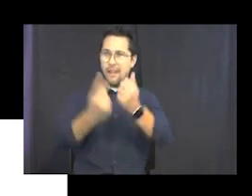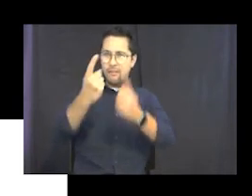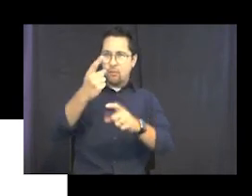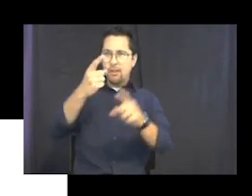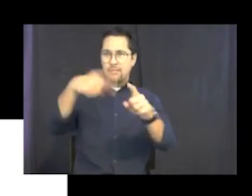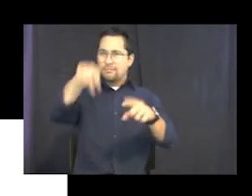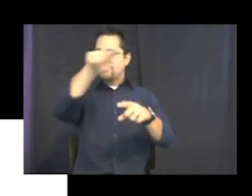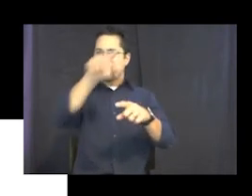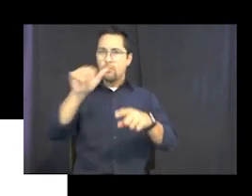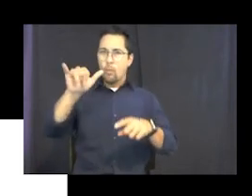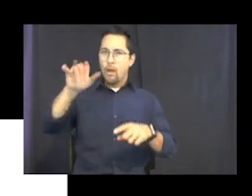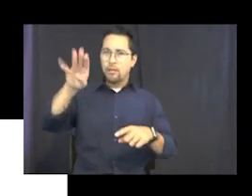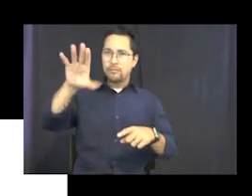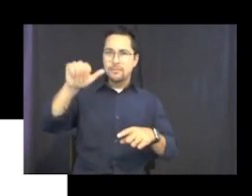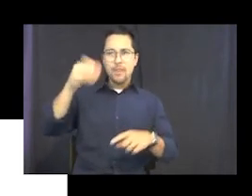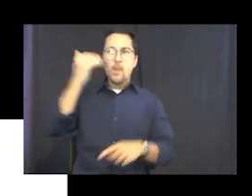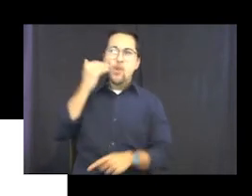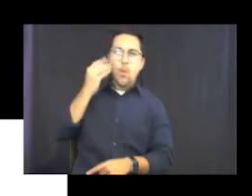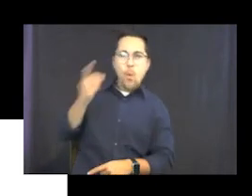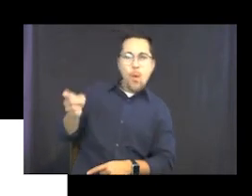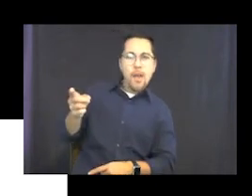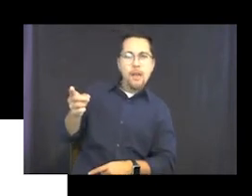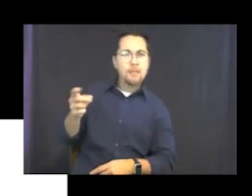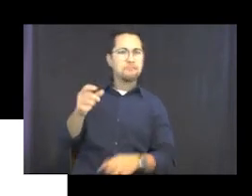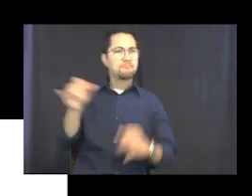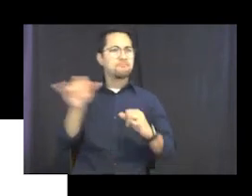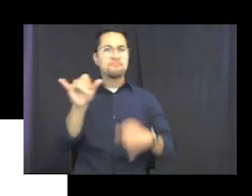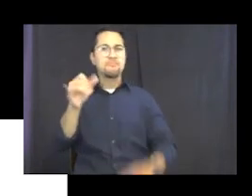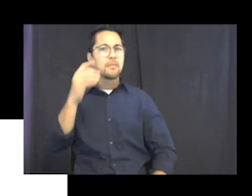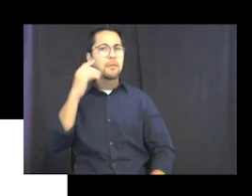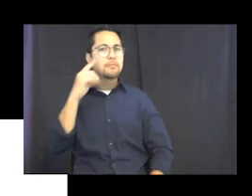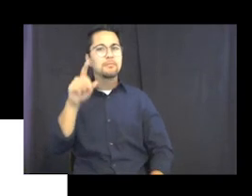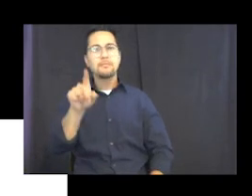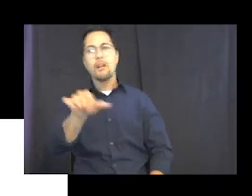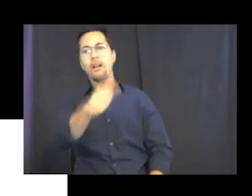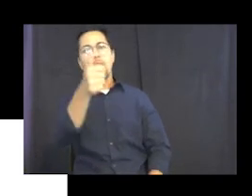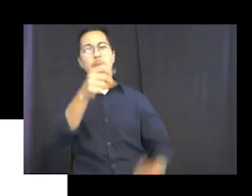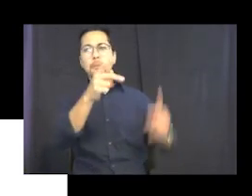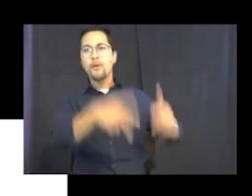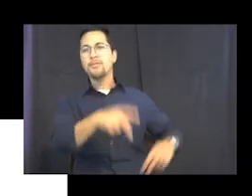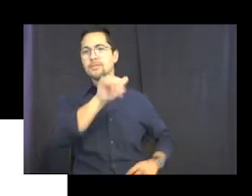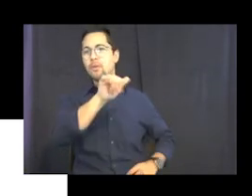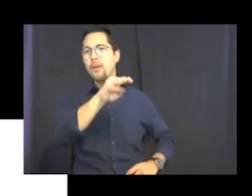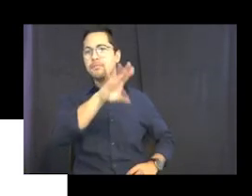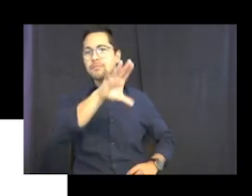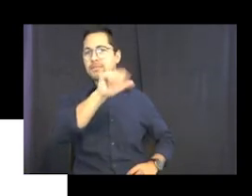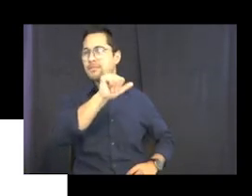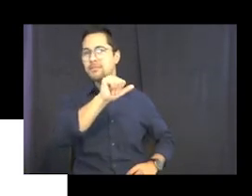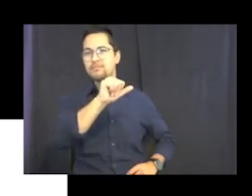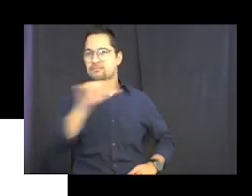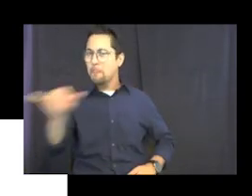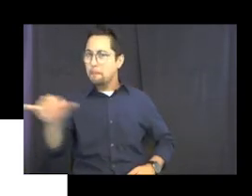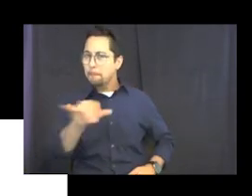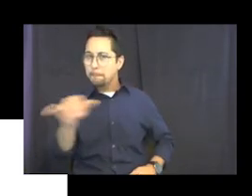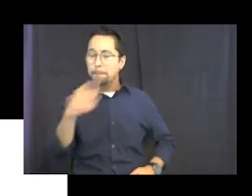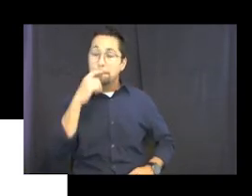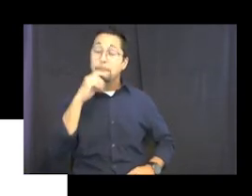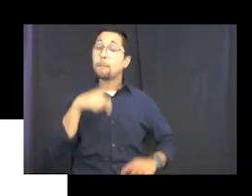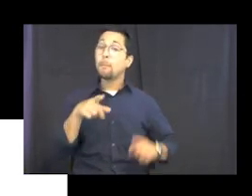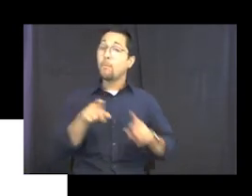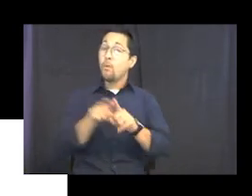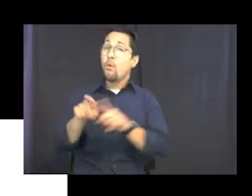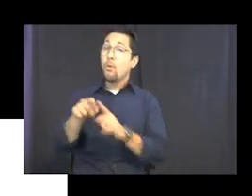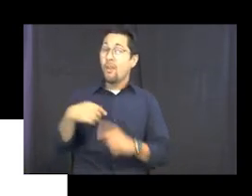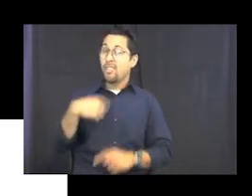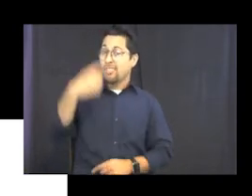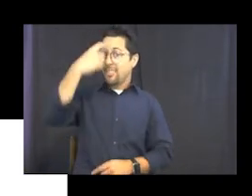knows him like they do any other person at the YMCA. And I